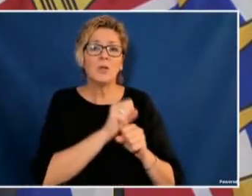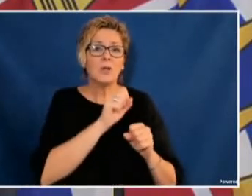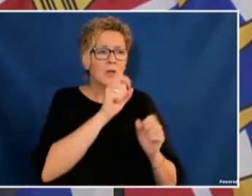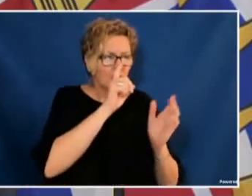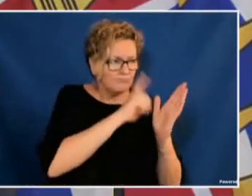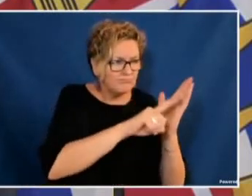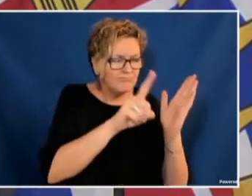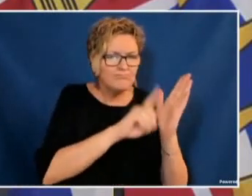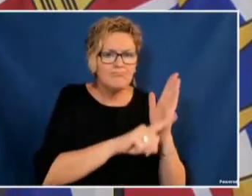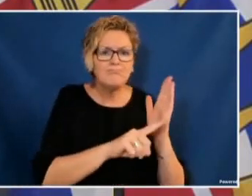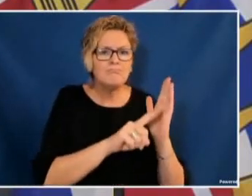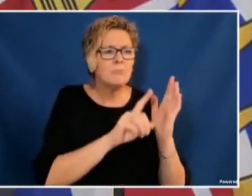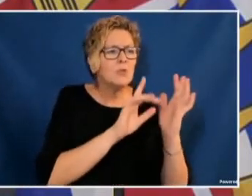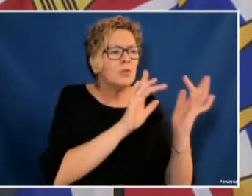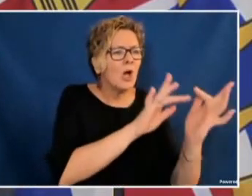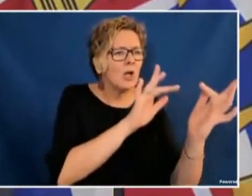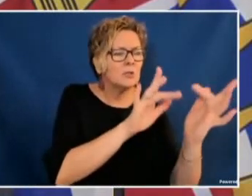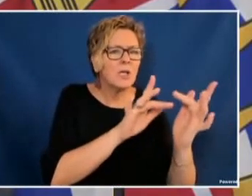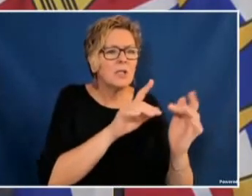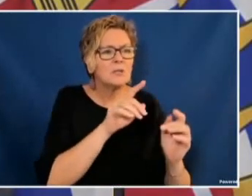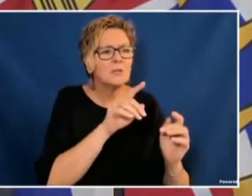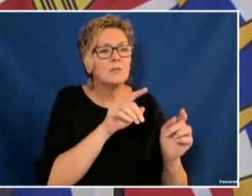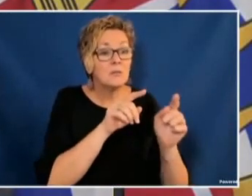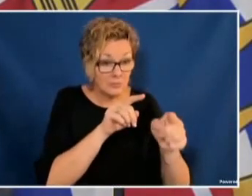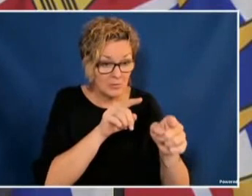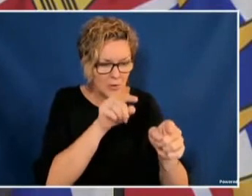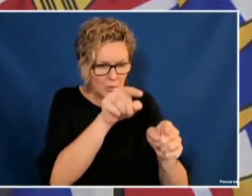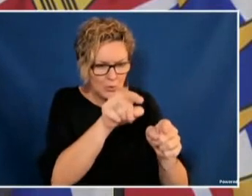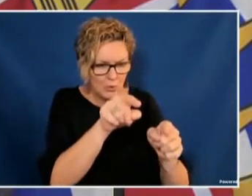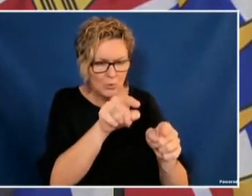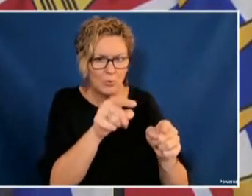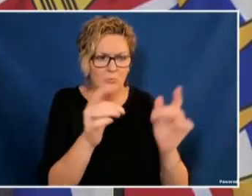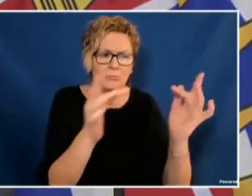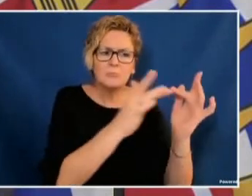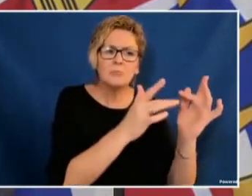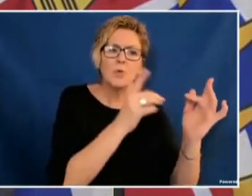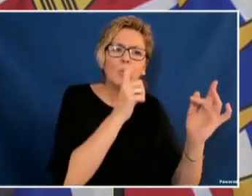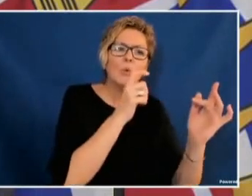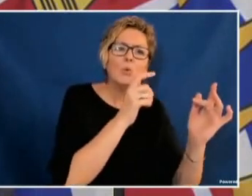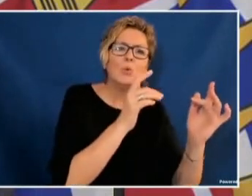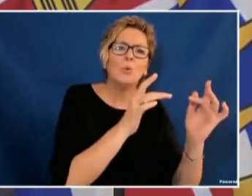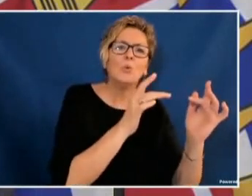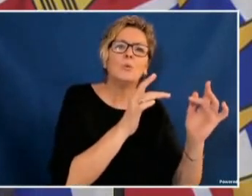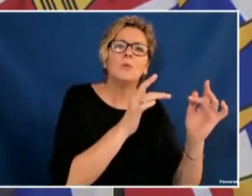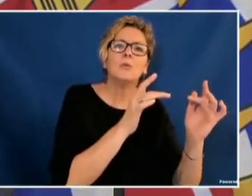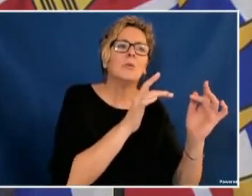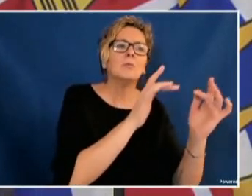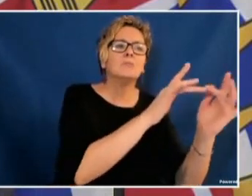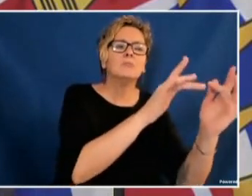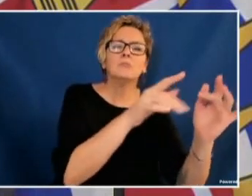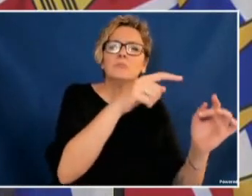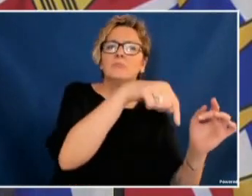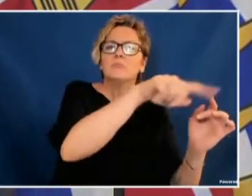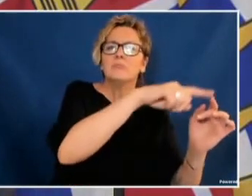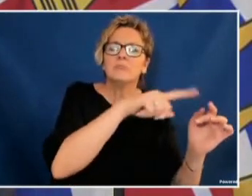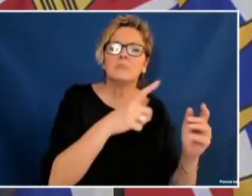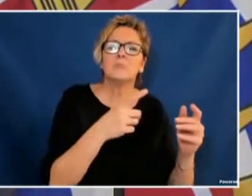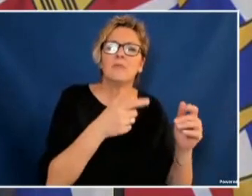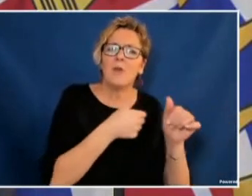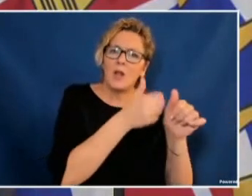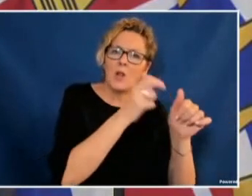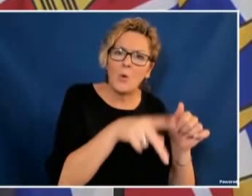from my colleague Shannon Patterson on restaurants. So you've asked people not to socialize. That includes dining out with anyone who doesn't live in their